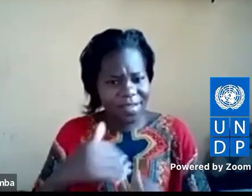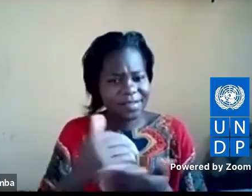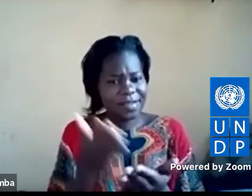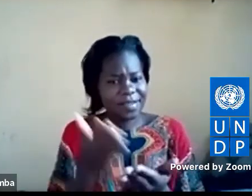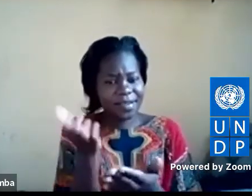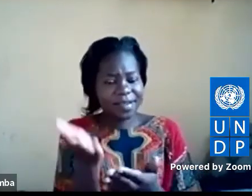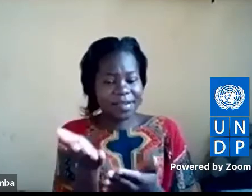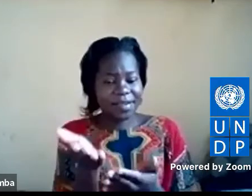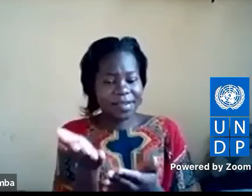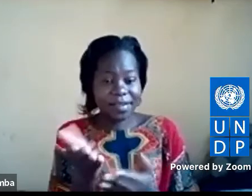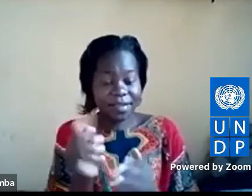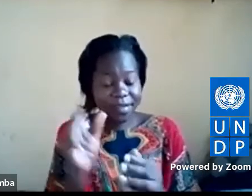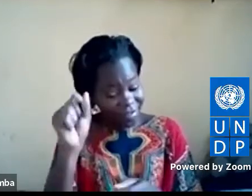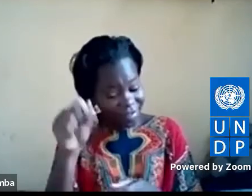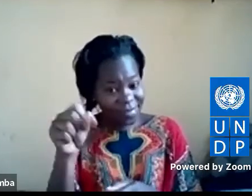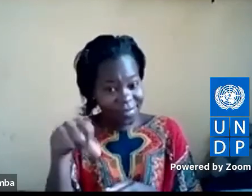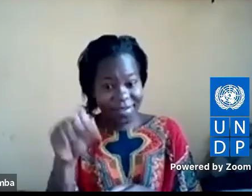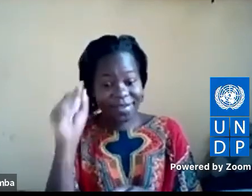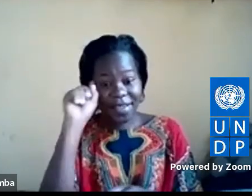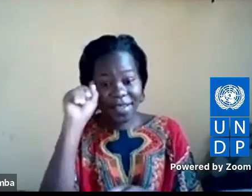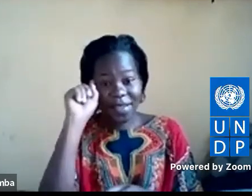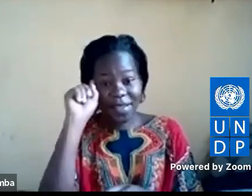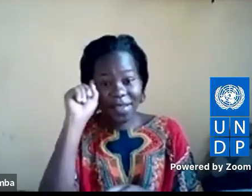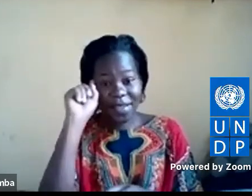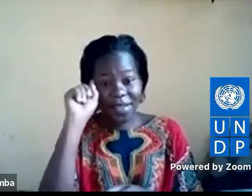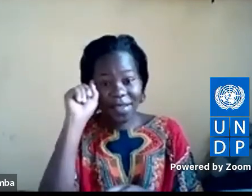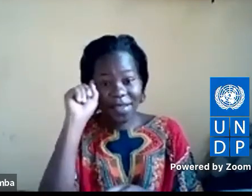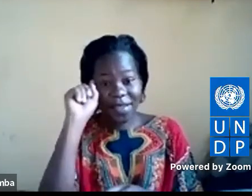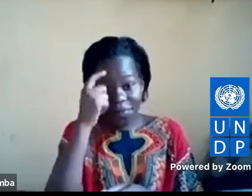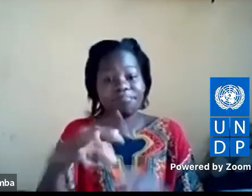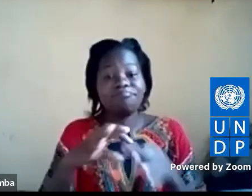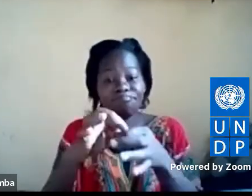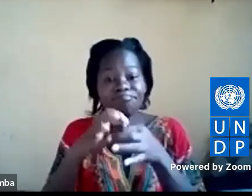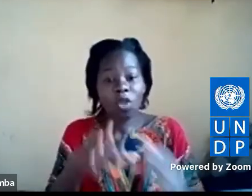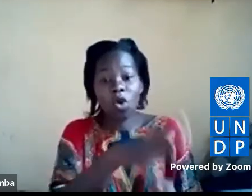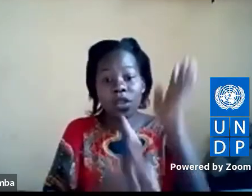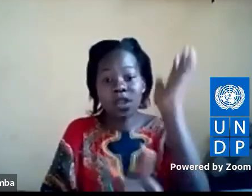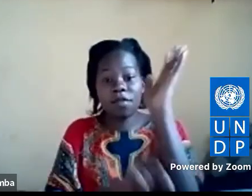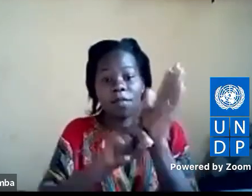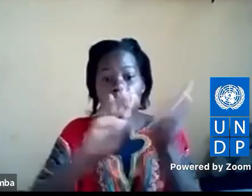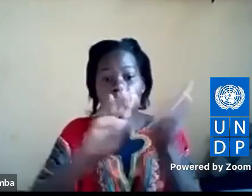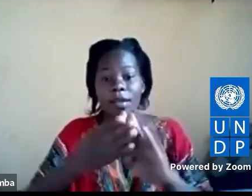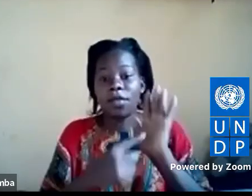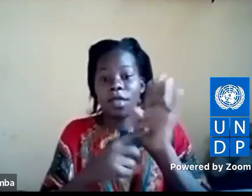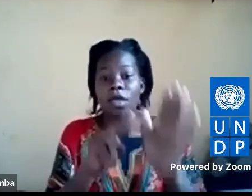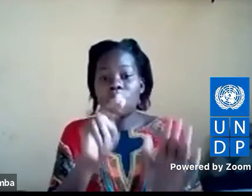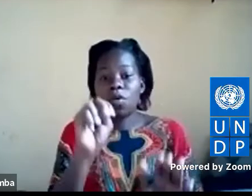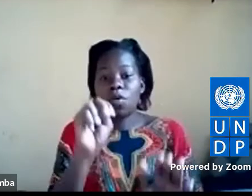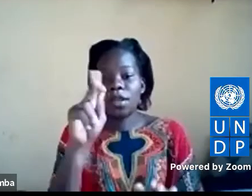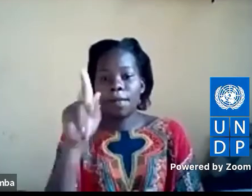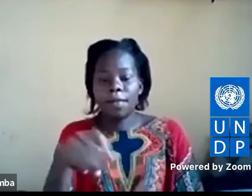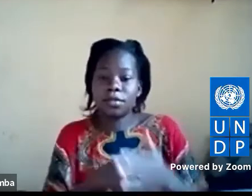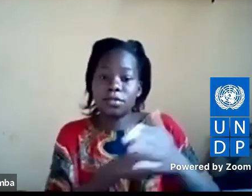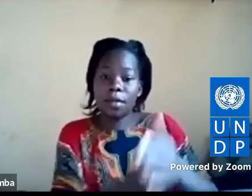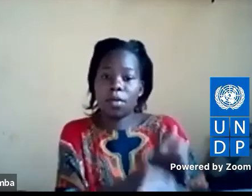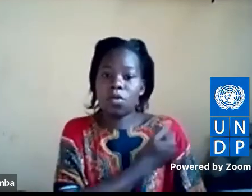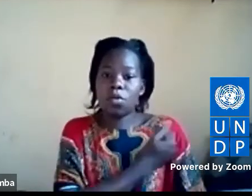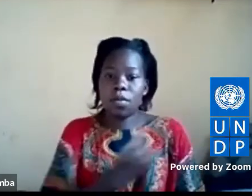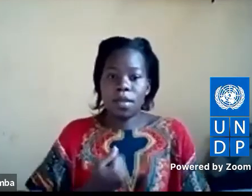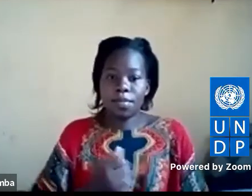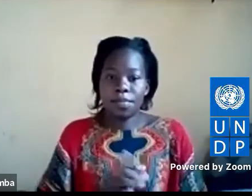is still collaborating with all the development partners, especially UNDP, to support women. To start with